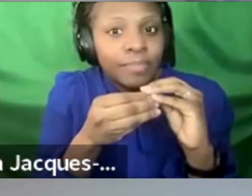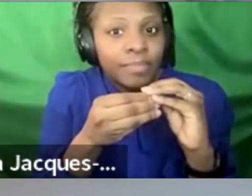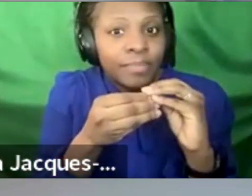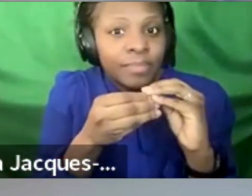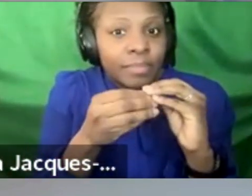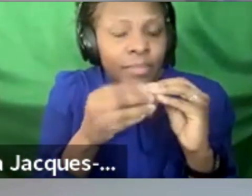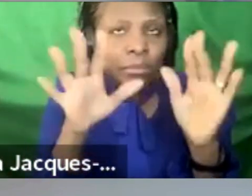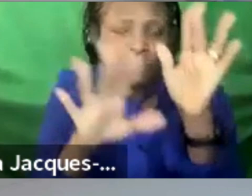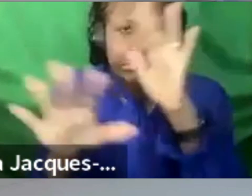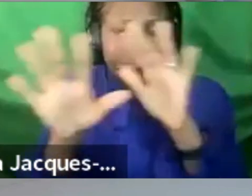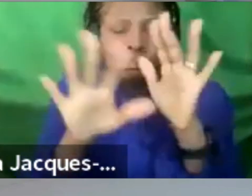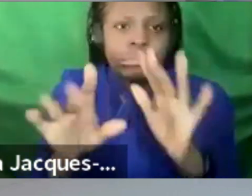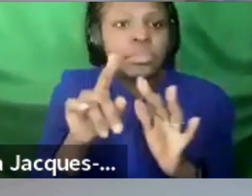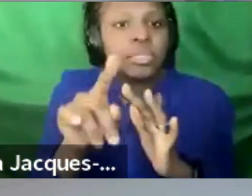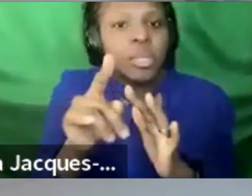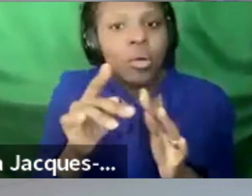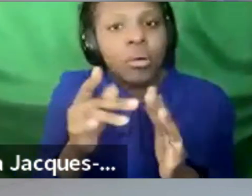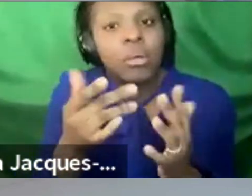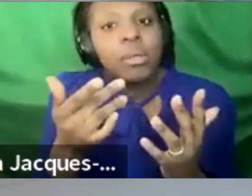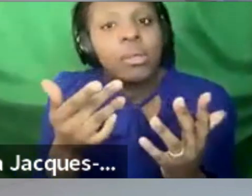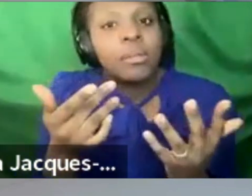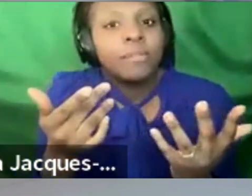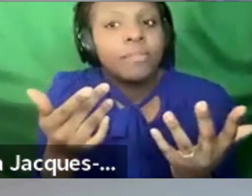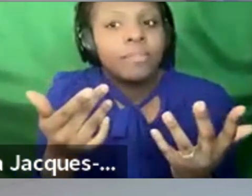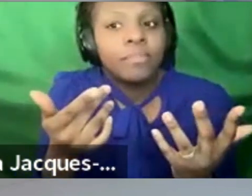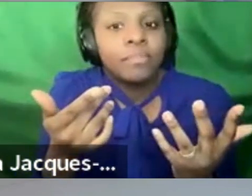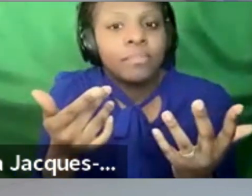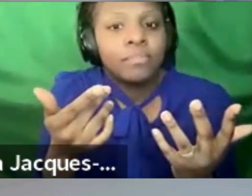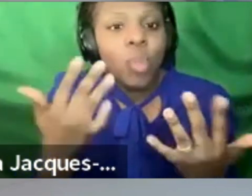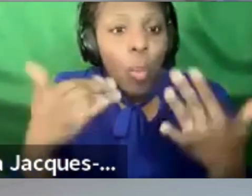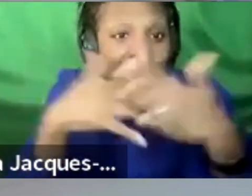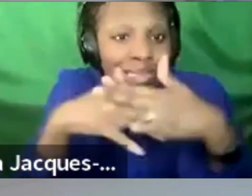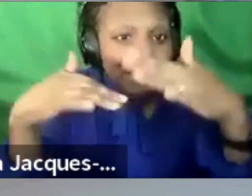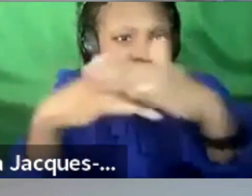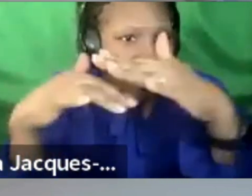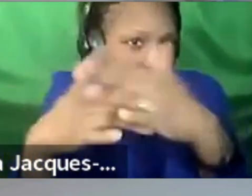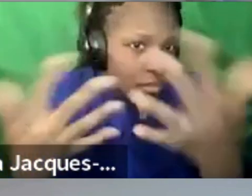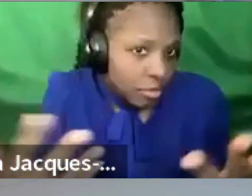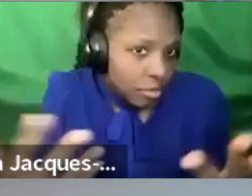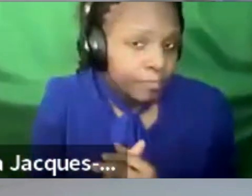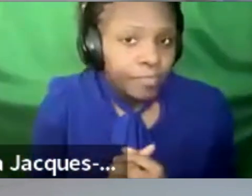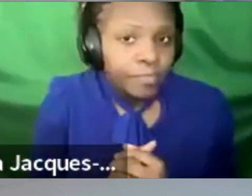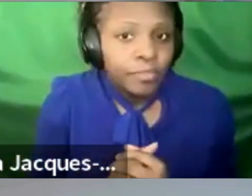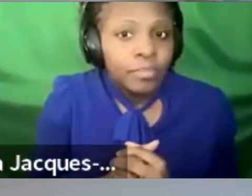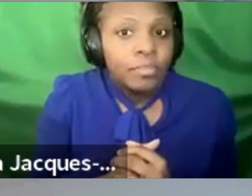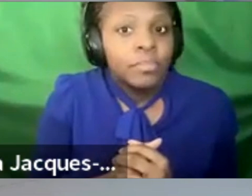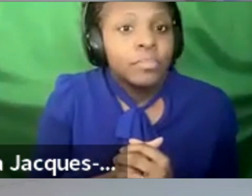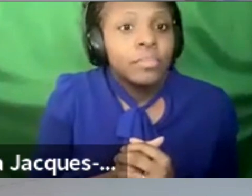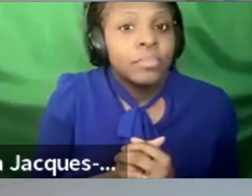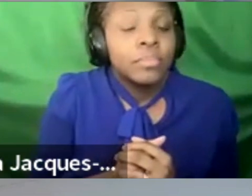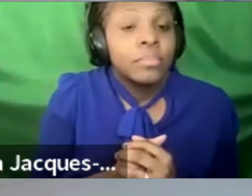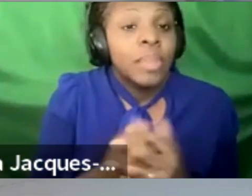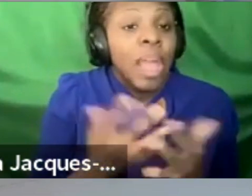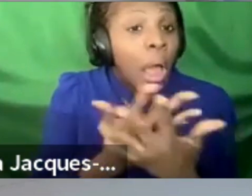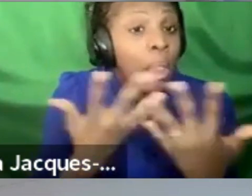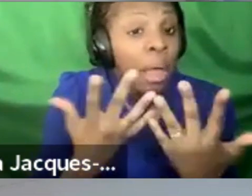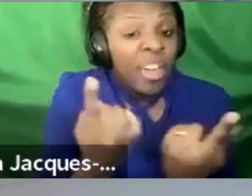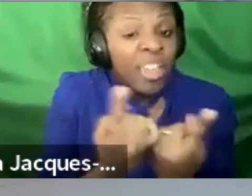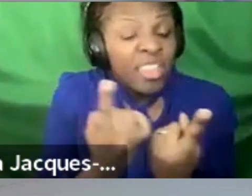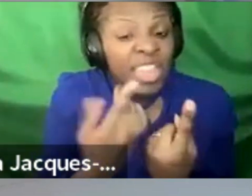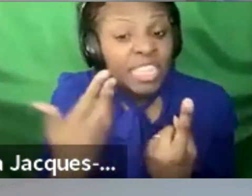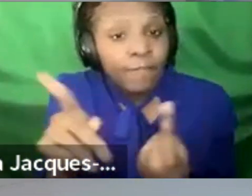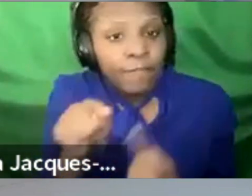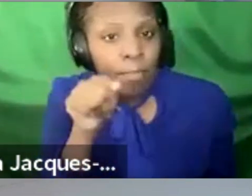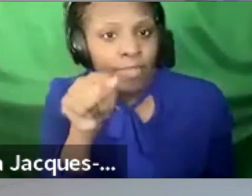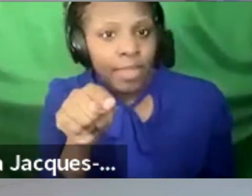that's always there, or at least intersex. And almost all of those things come out of that.